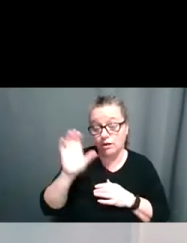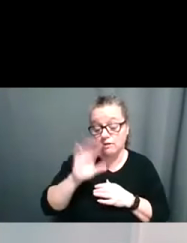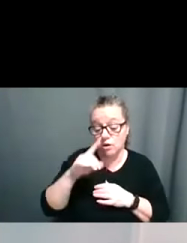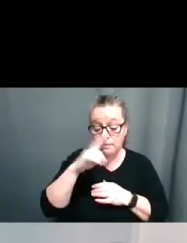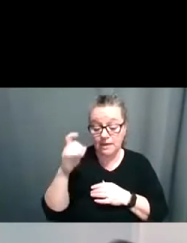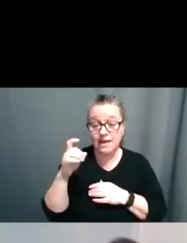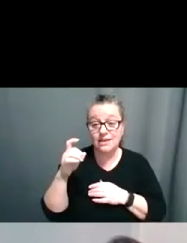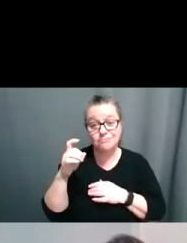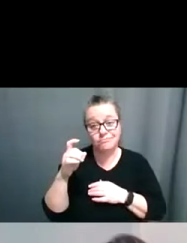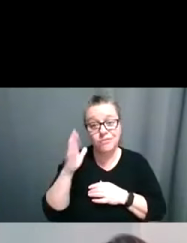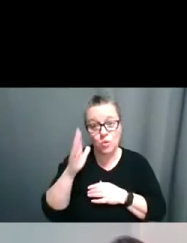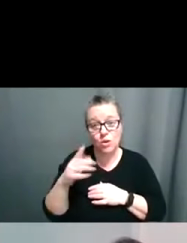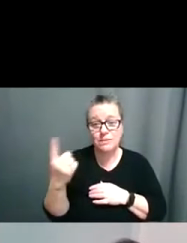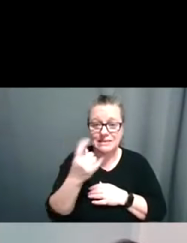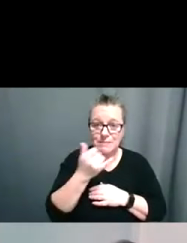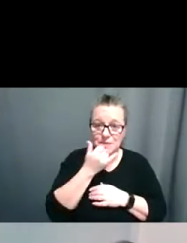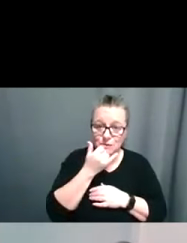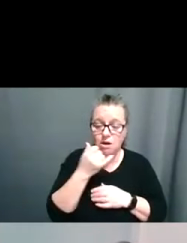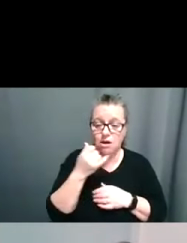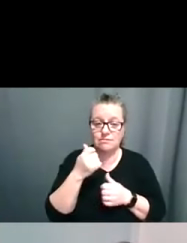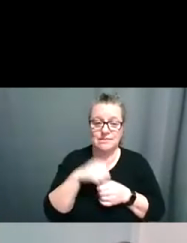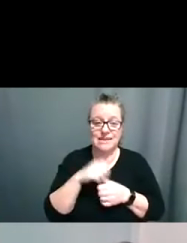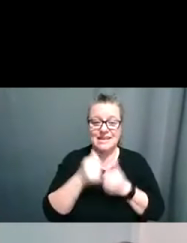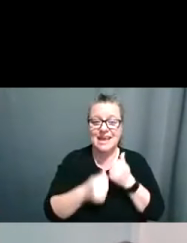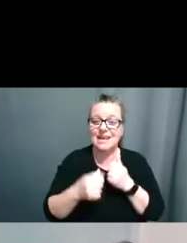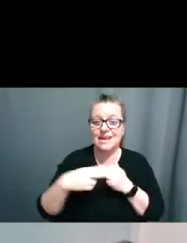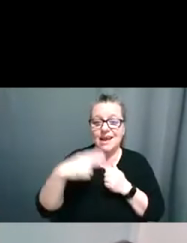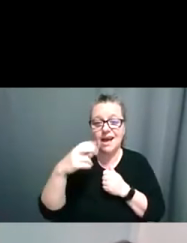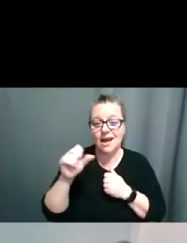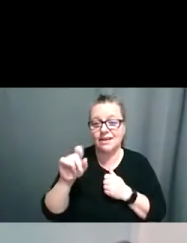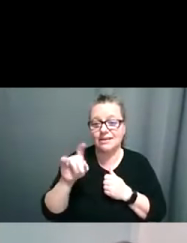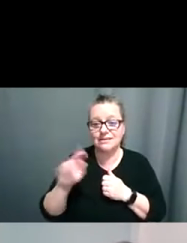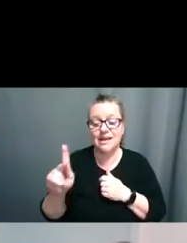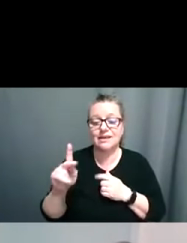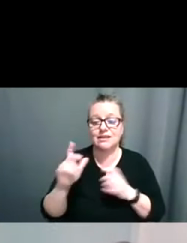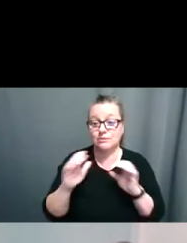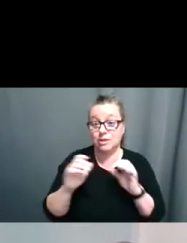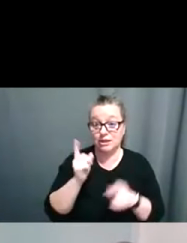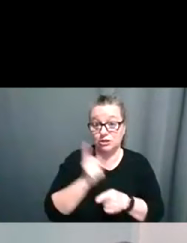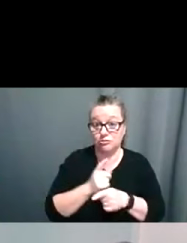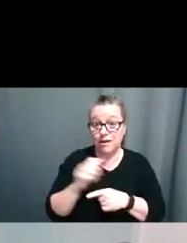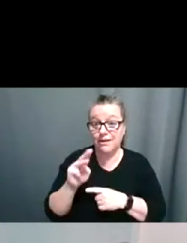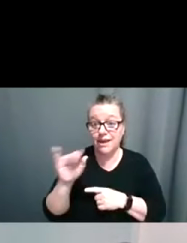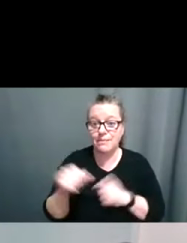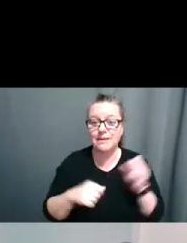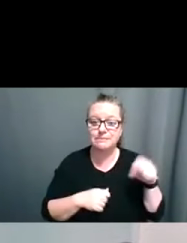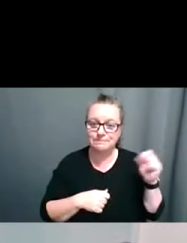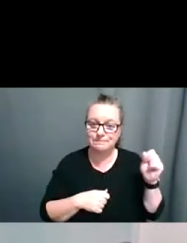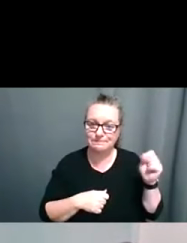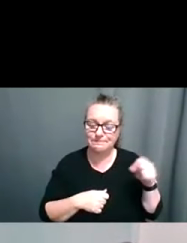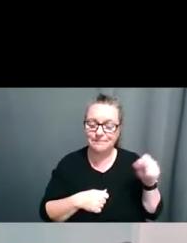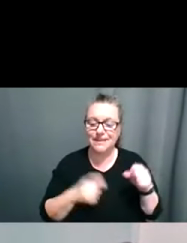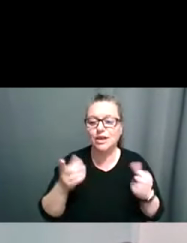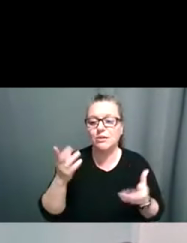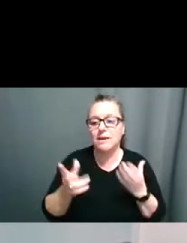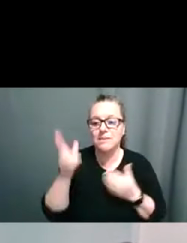there's bound to be something wrong or incorrect in any high stakes communication, right, Amy? Absolutely. You may hear